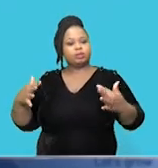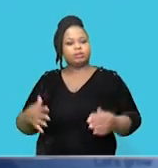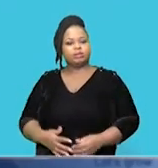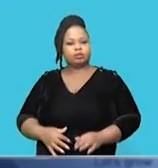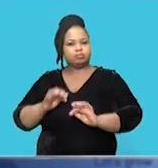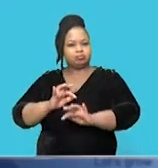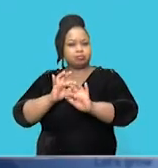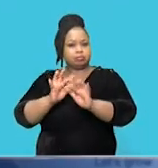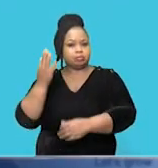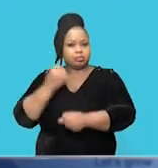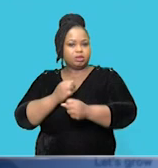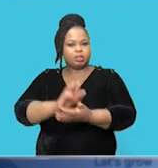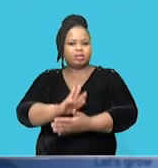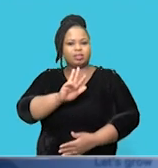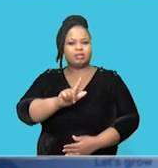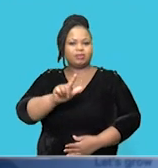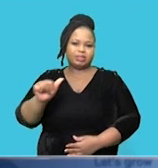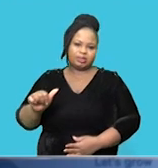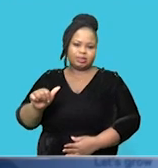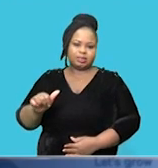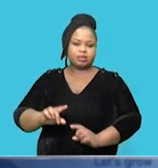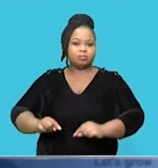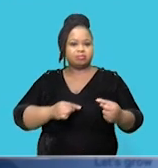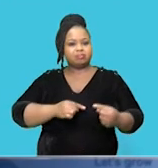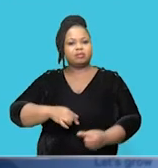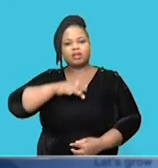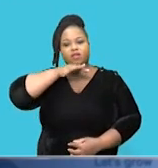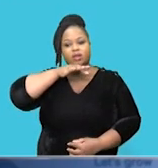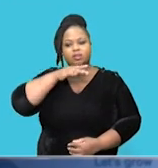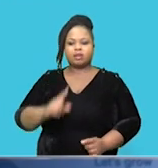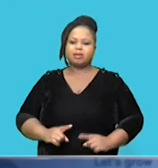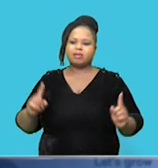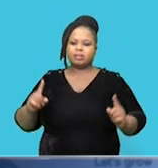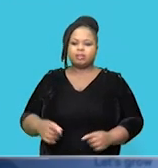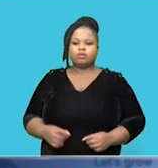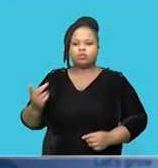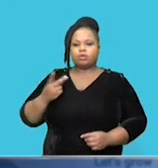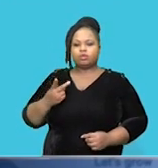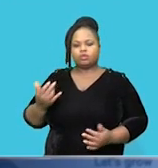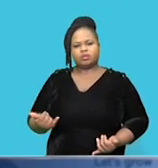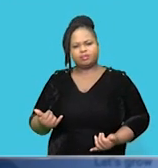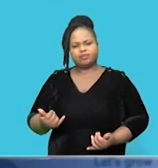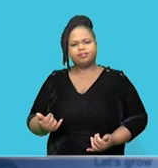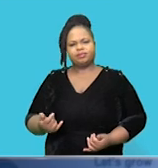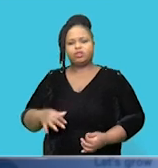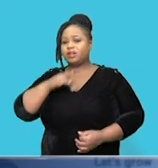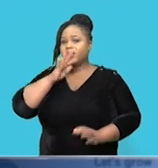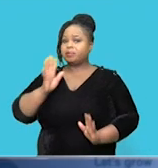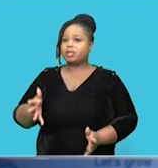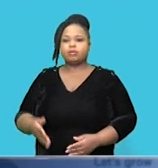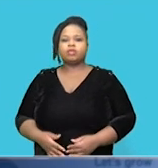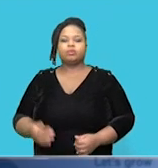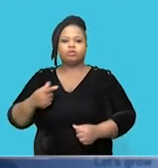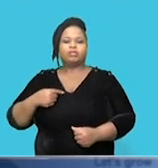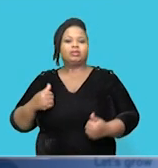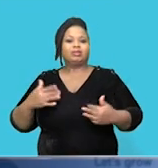in 1976 against Afrikaans, but was not just against Afrikaans, was the beginning